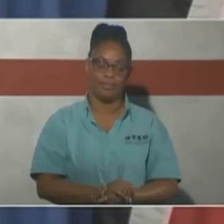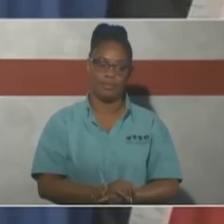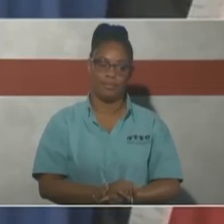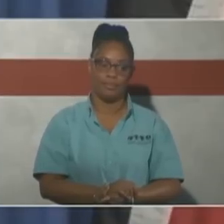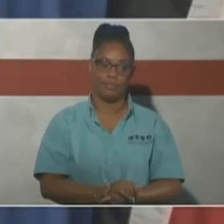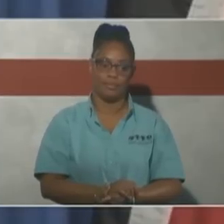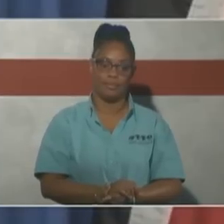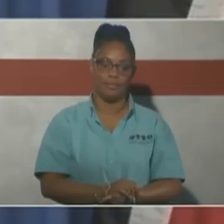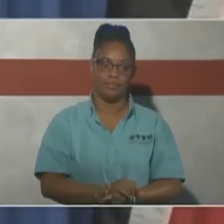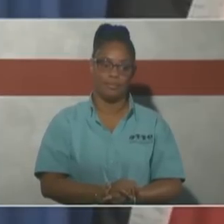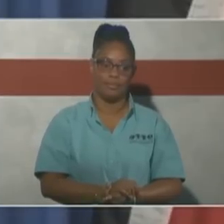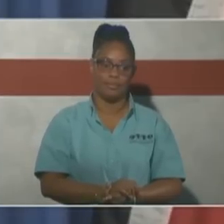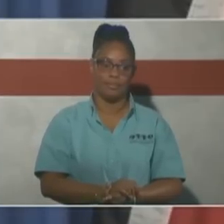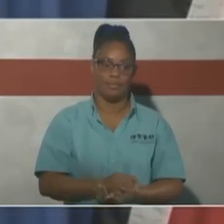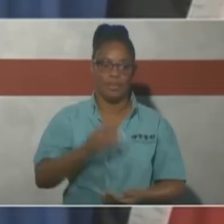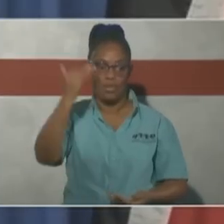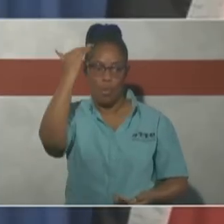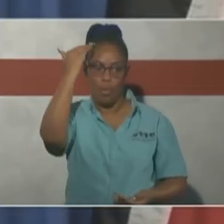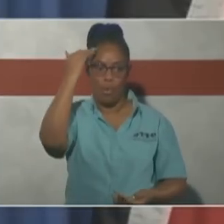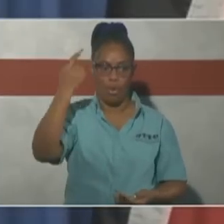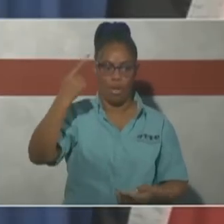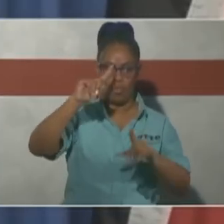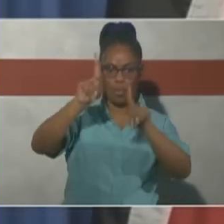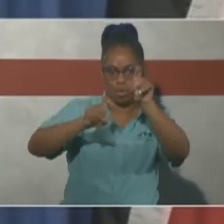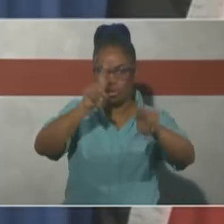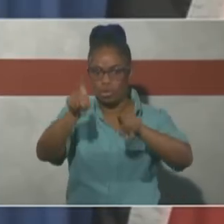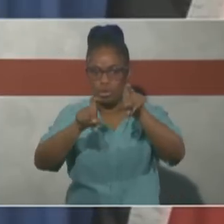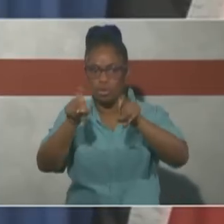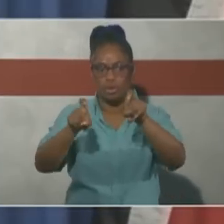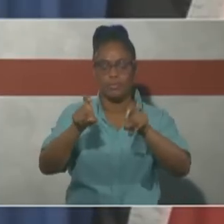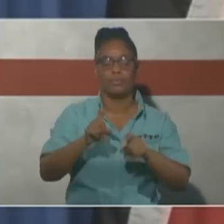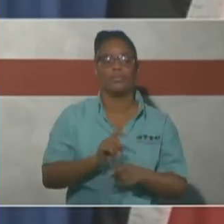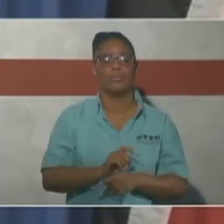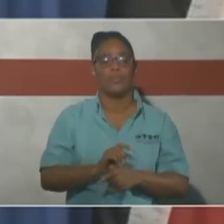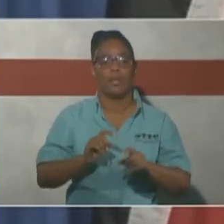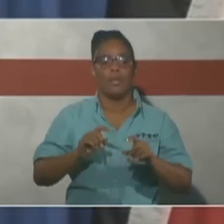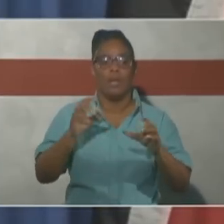exhaustions to get vaccinated. Thank you very much, Honorable Prime Minister.